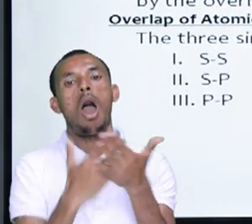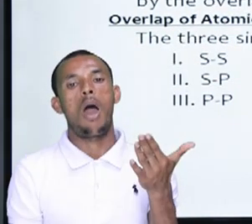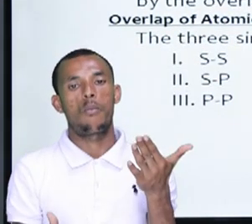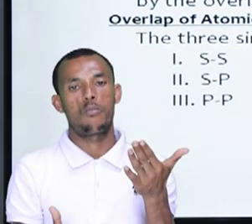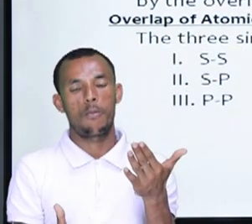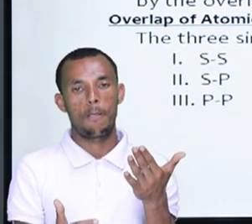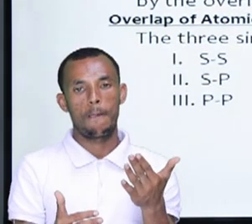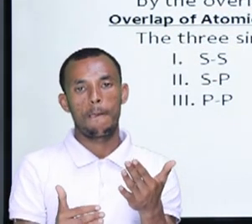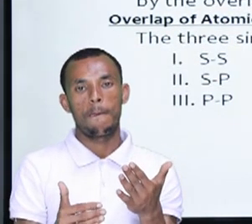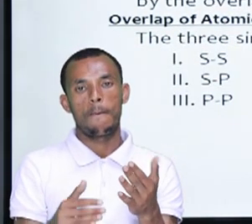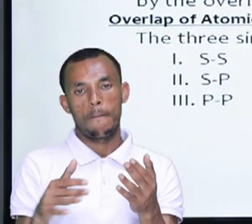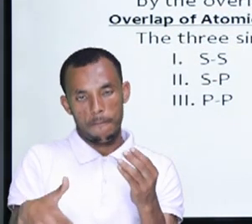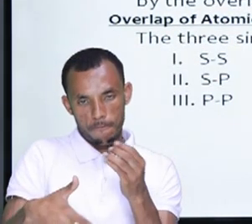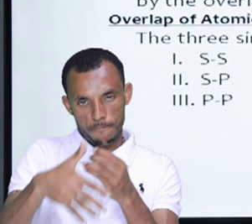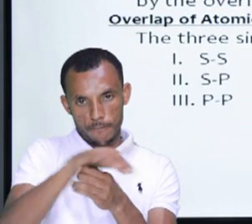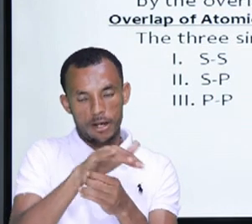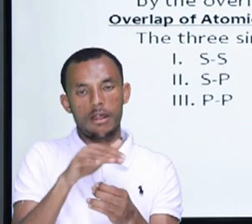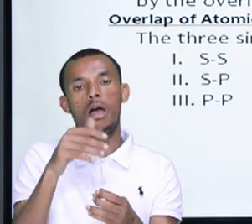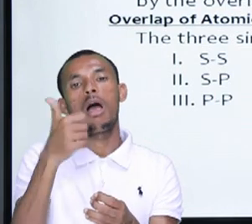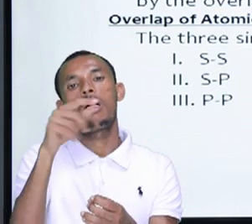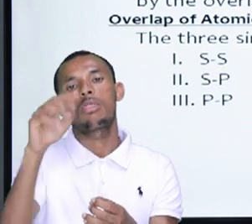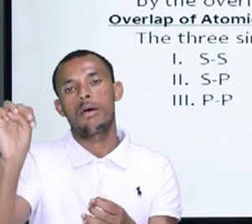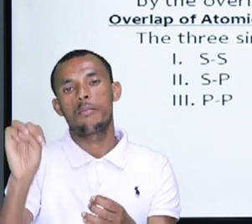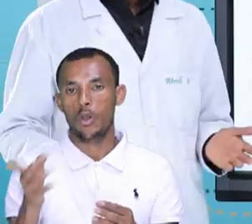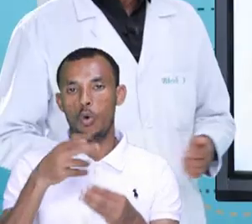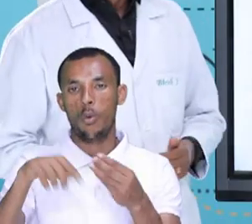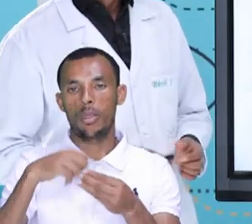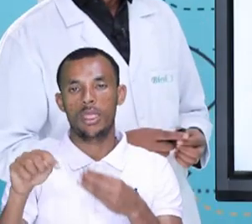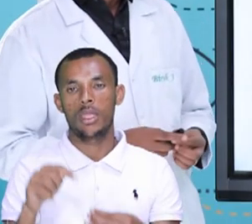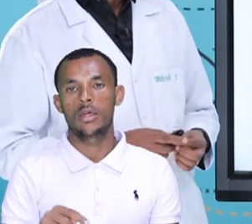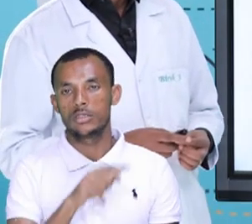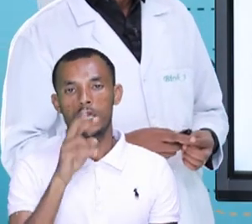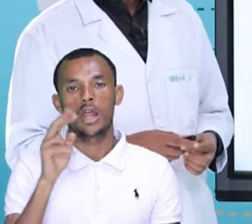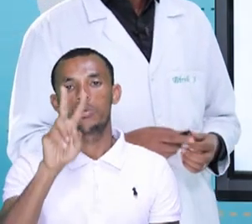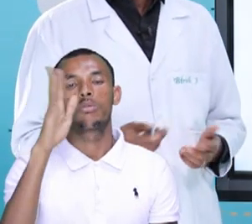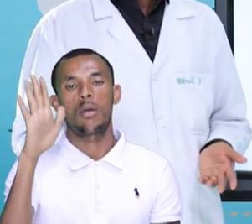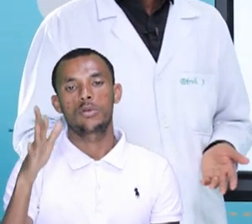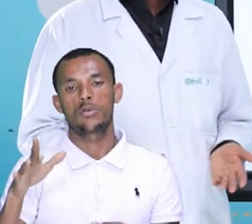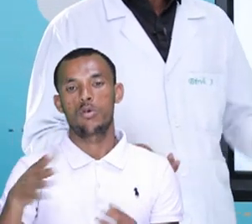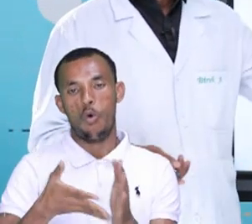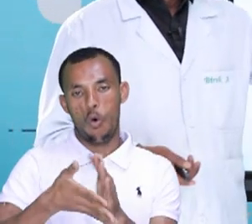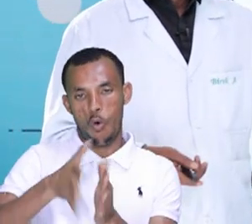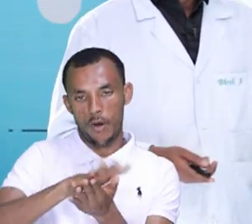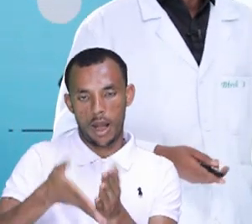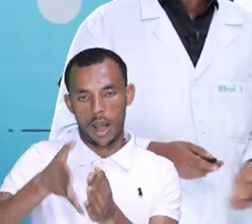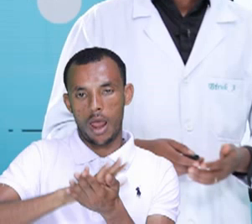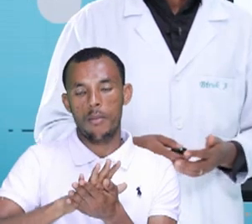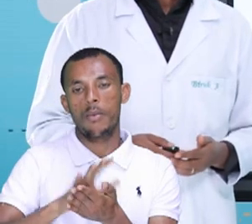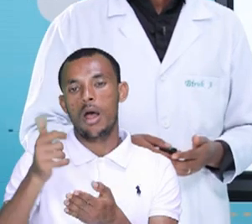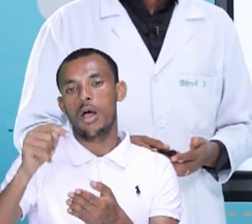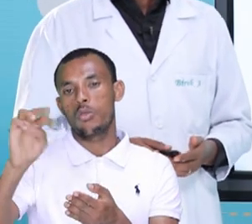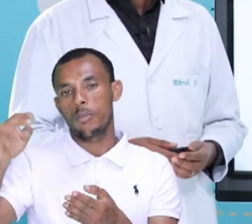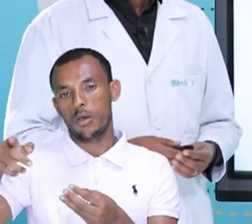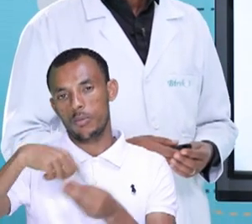The overlap of half-filled atomic orbitals. By the way, there are two types of overlap of atomic orbital, which is sigma